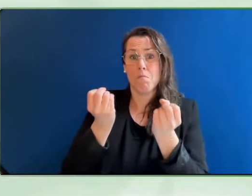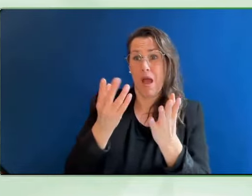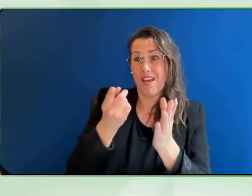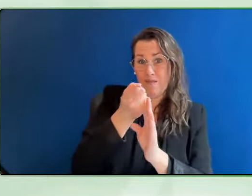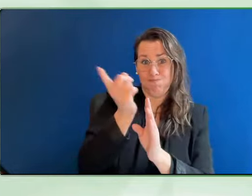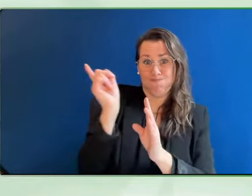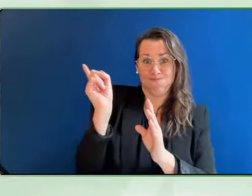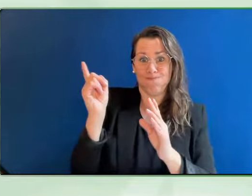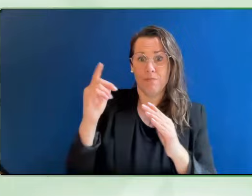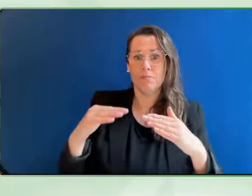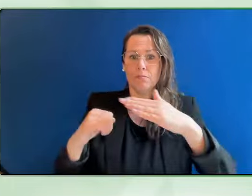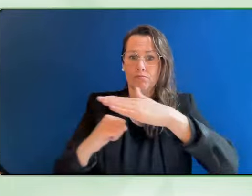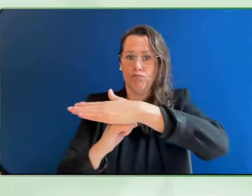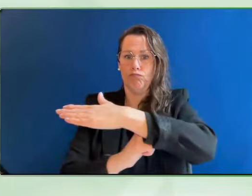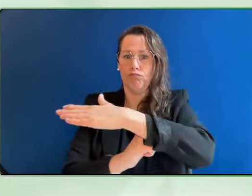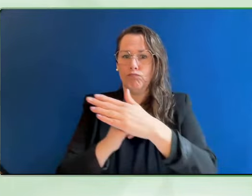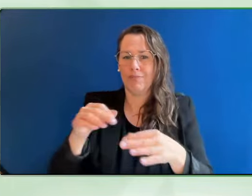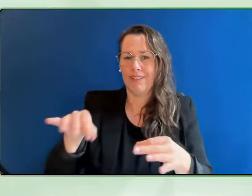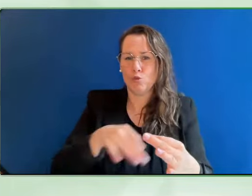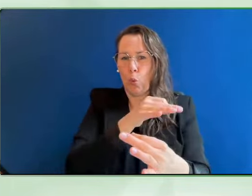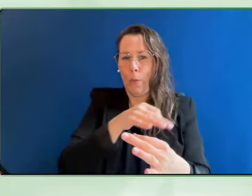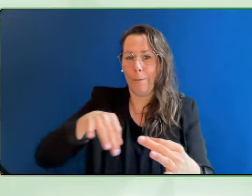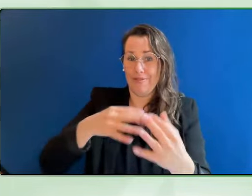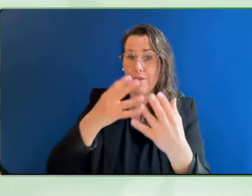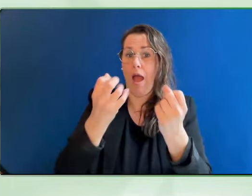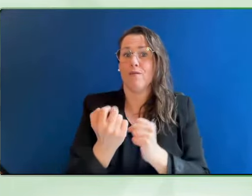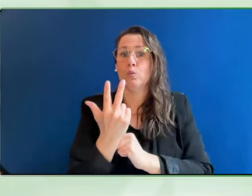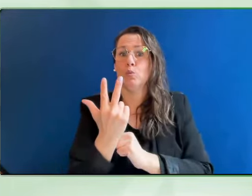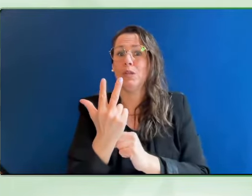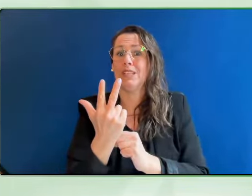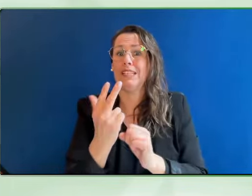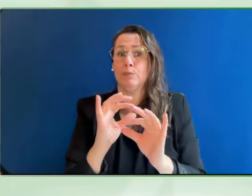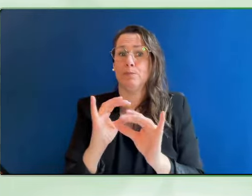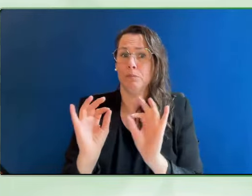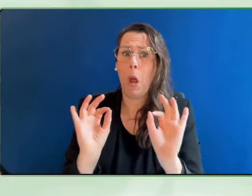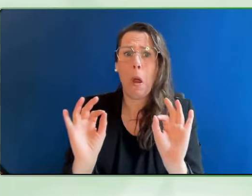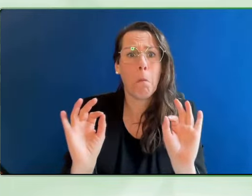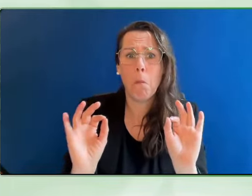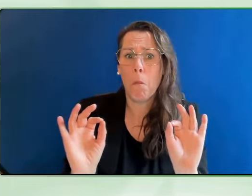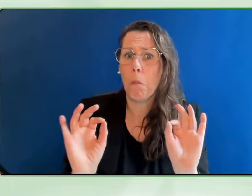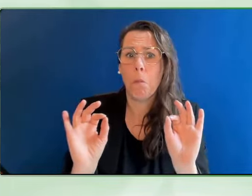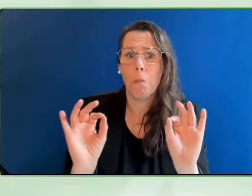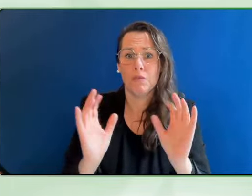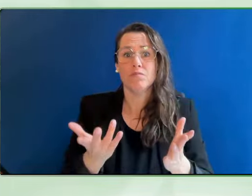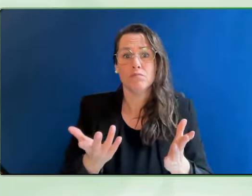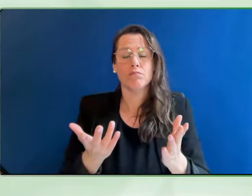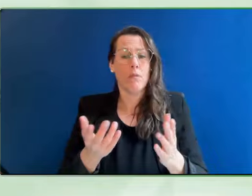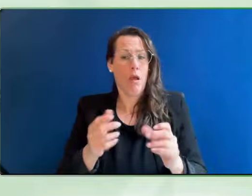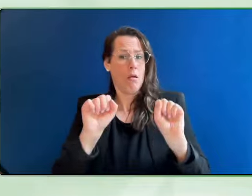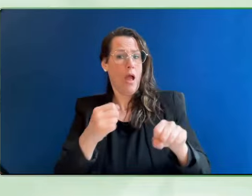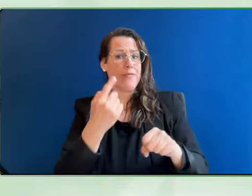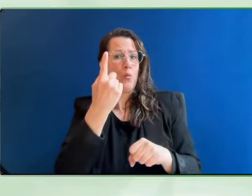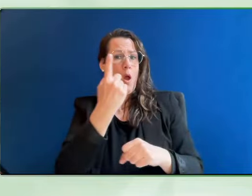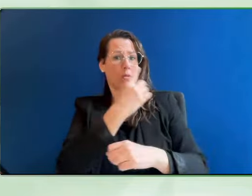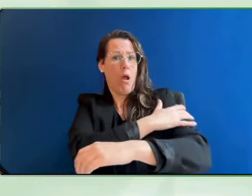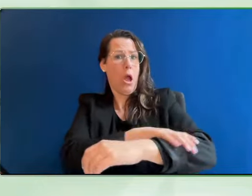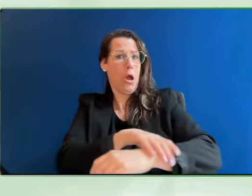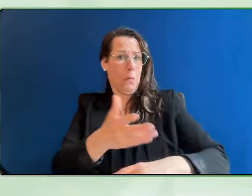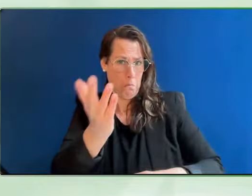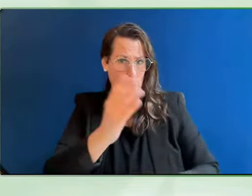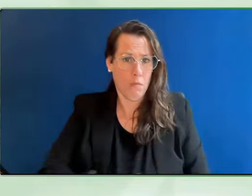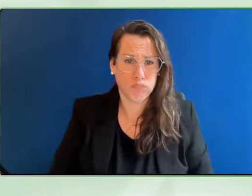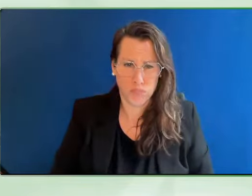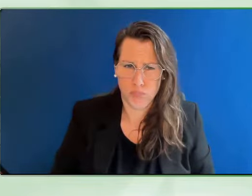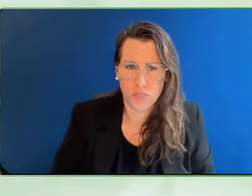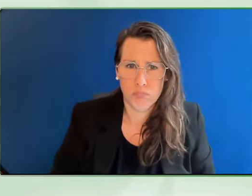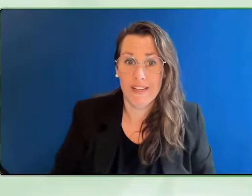was also like a really positive or kind of attracting thing for me. And I was 16 years old when